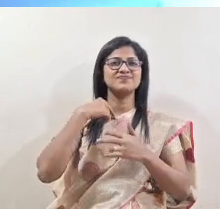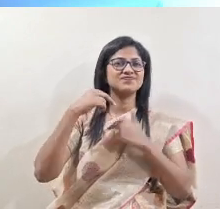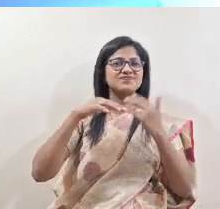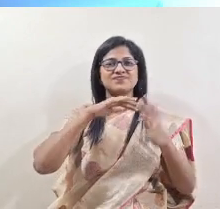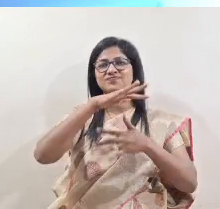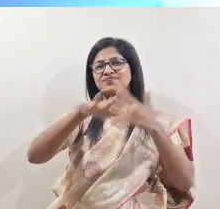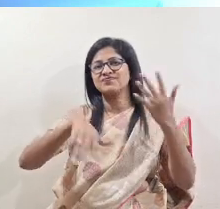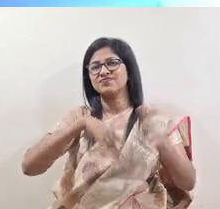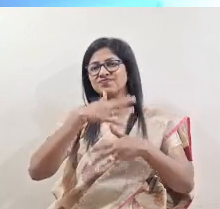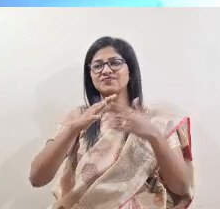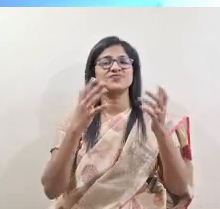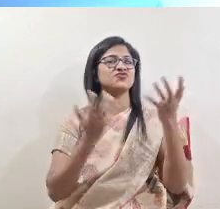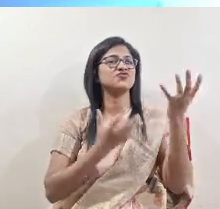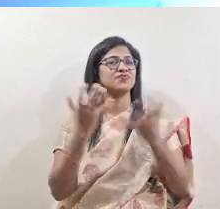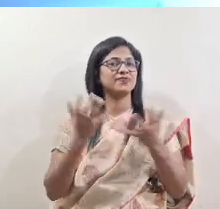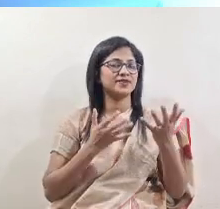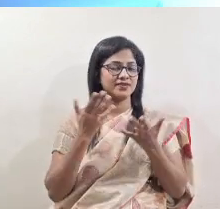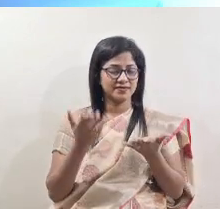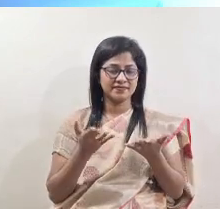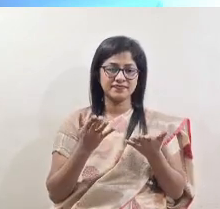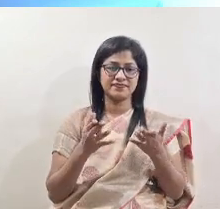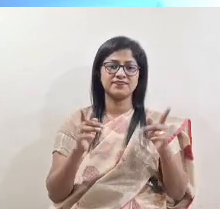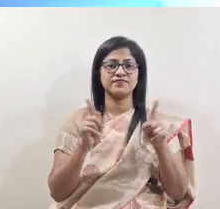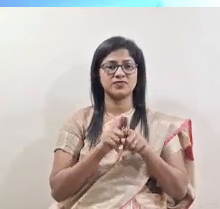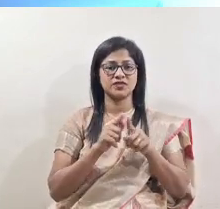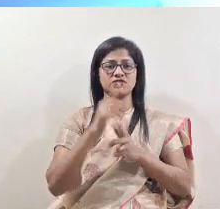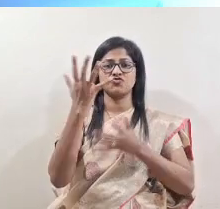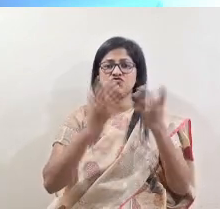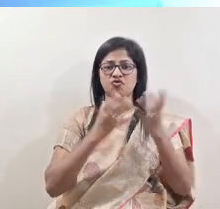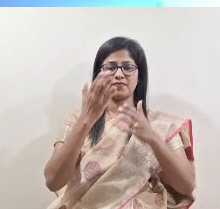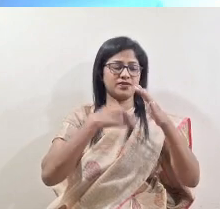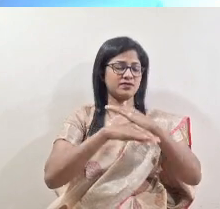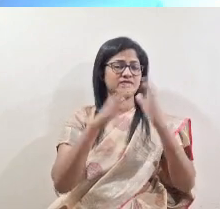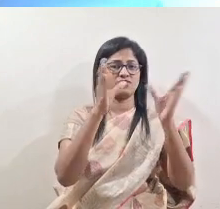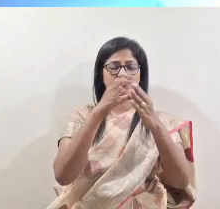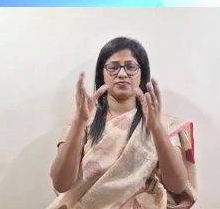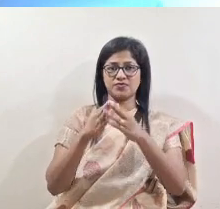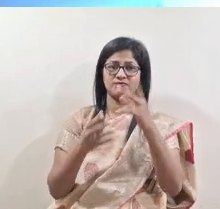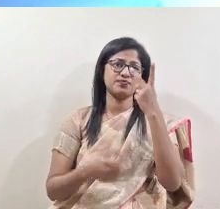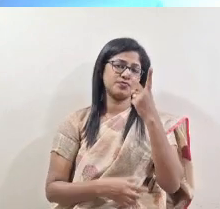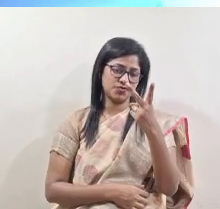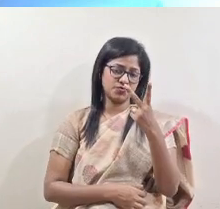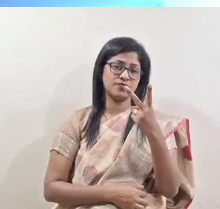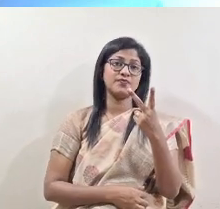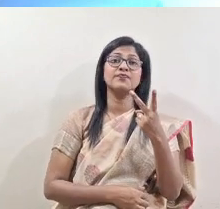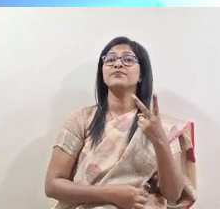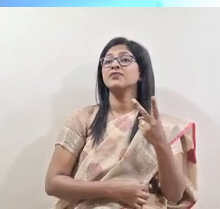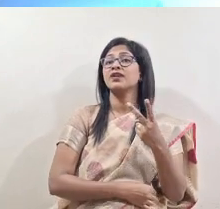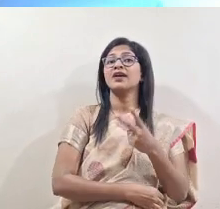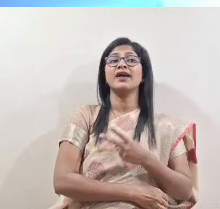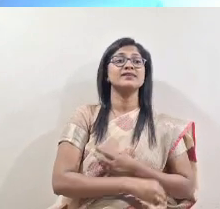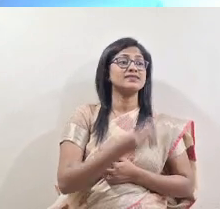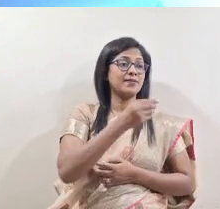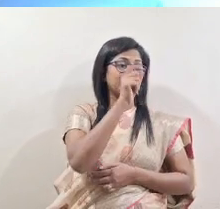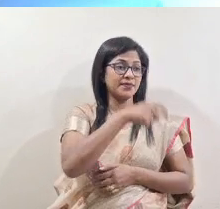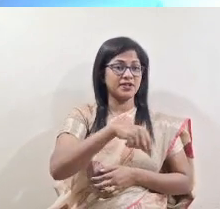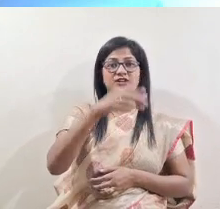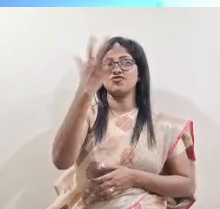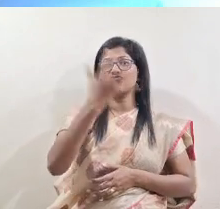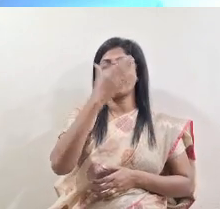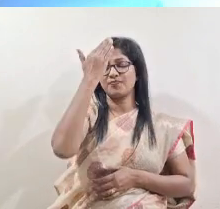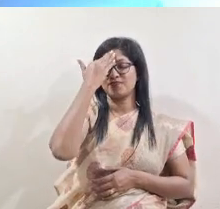fuzzy, exploring shopping. Even shoppers are of two categories, obviously. There is somebody who knows the